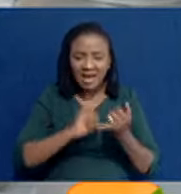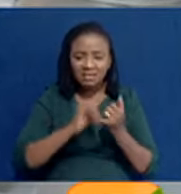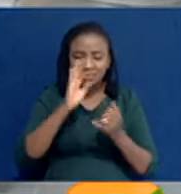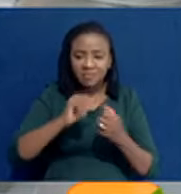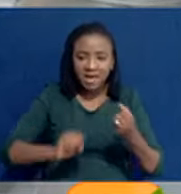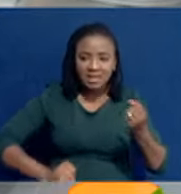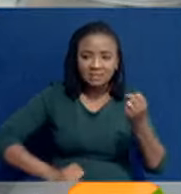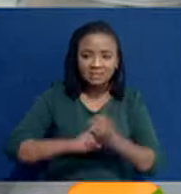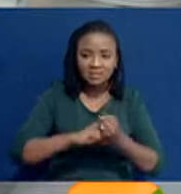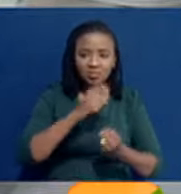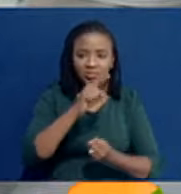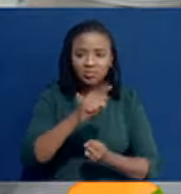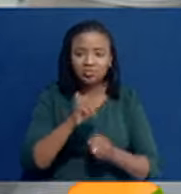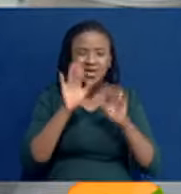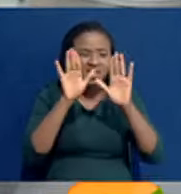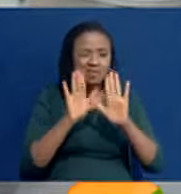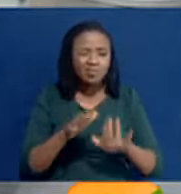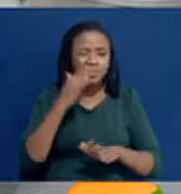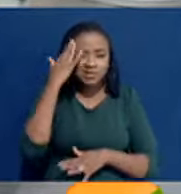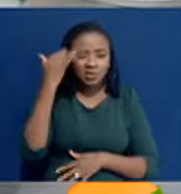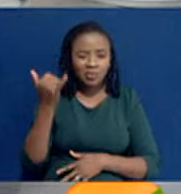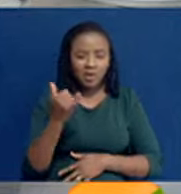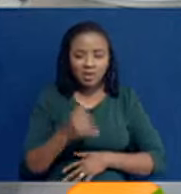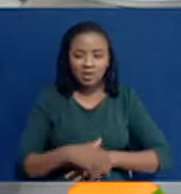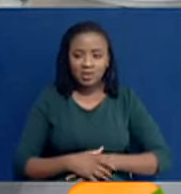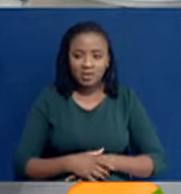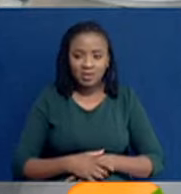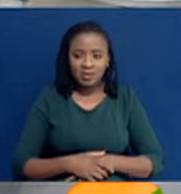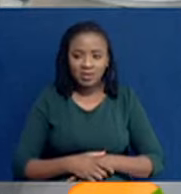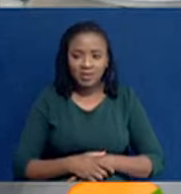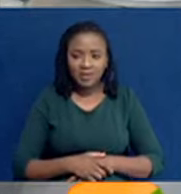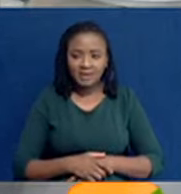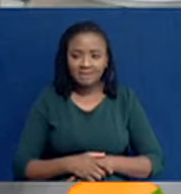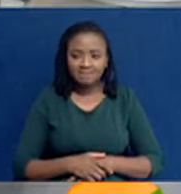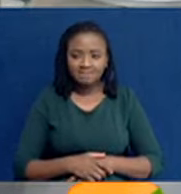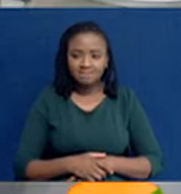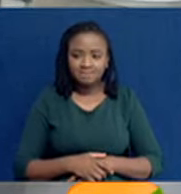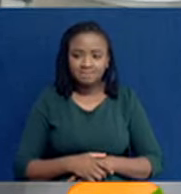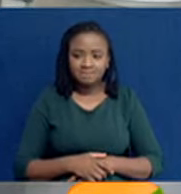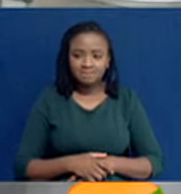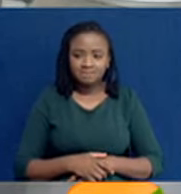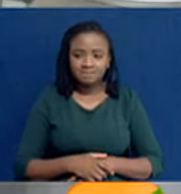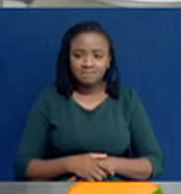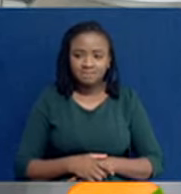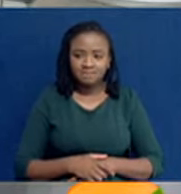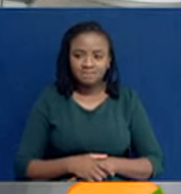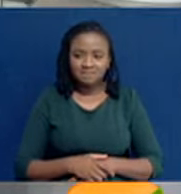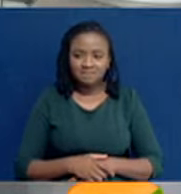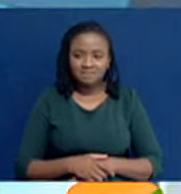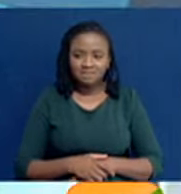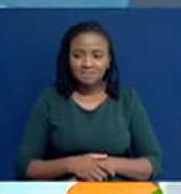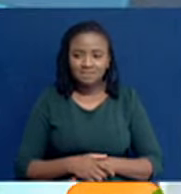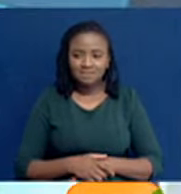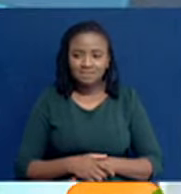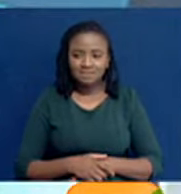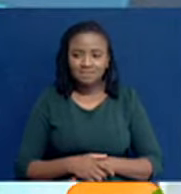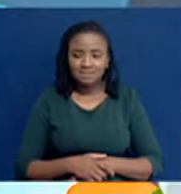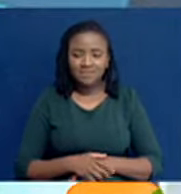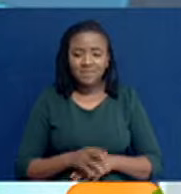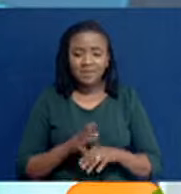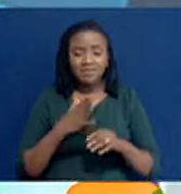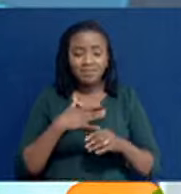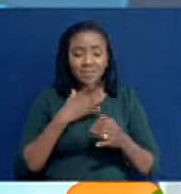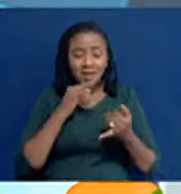support? My husband? Yes. Oh, it was very,